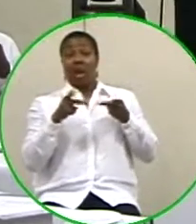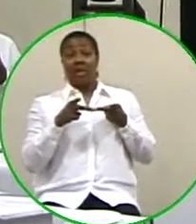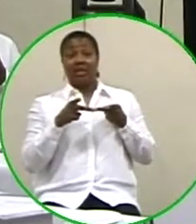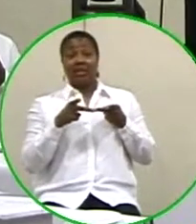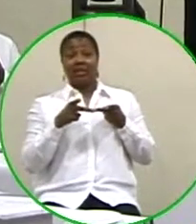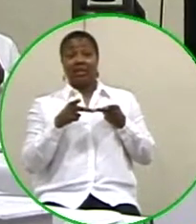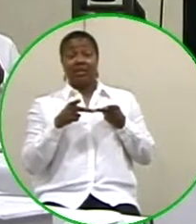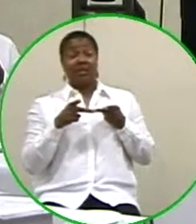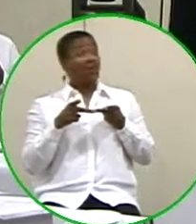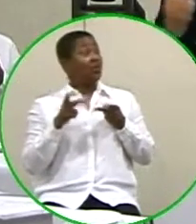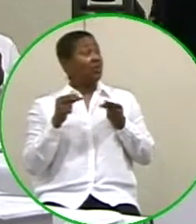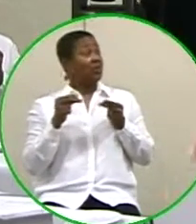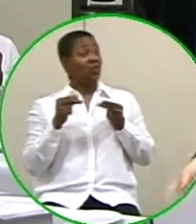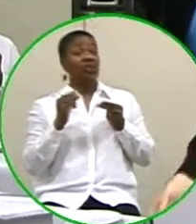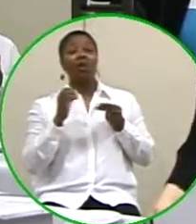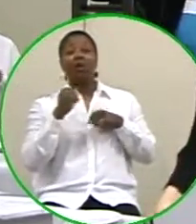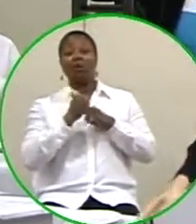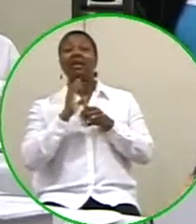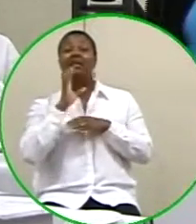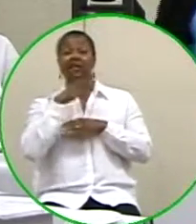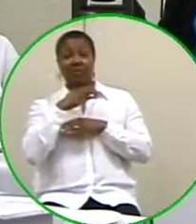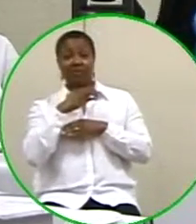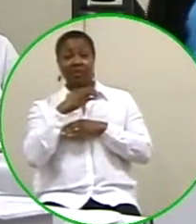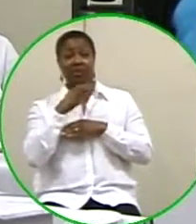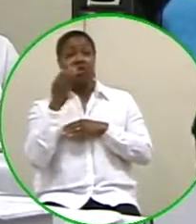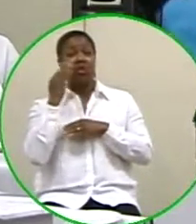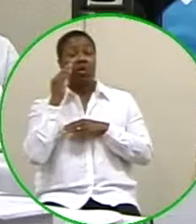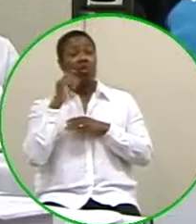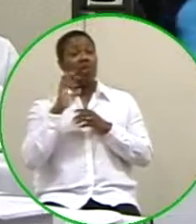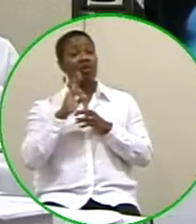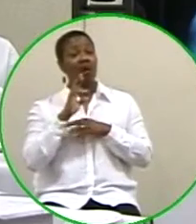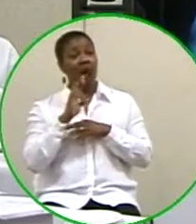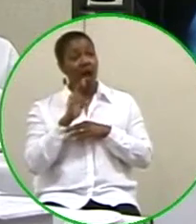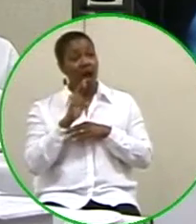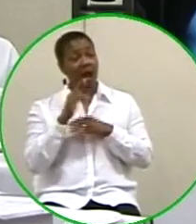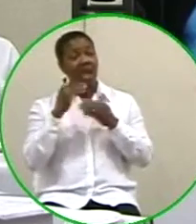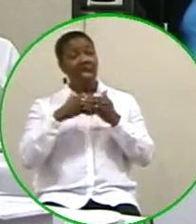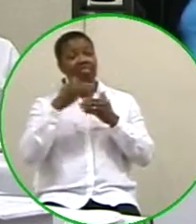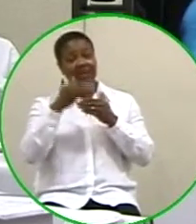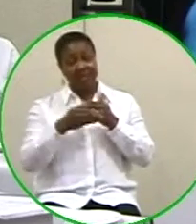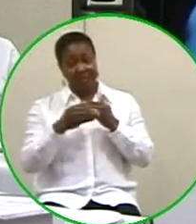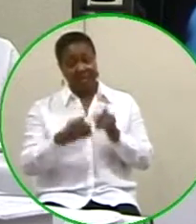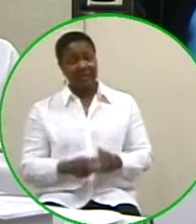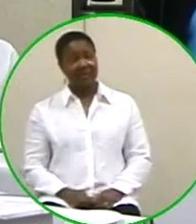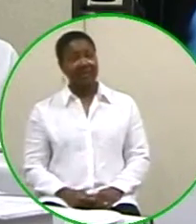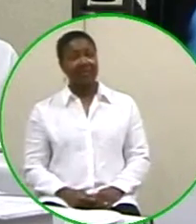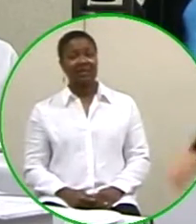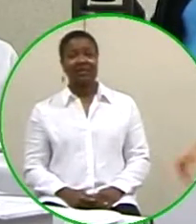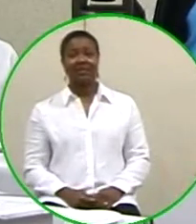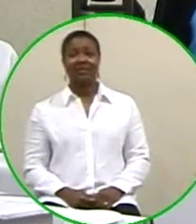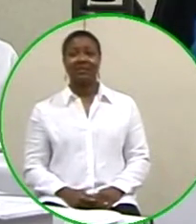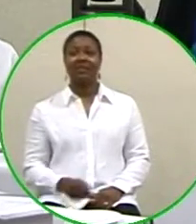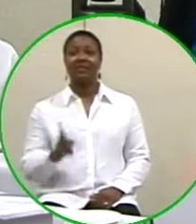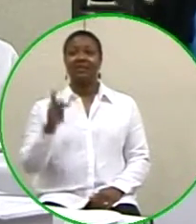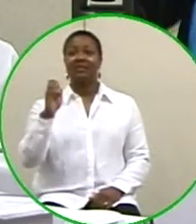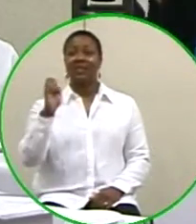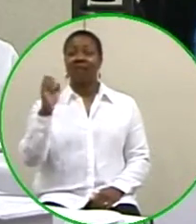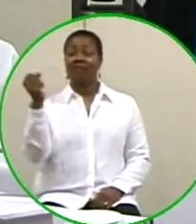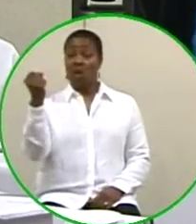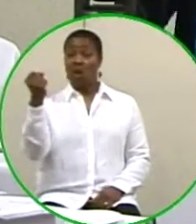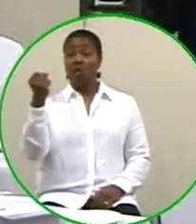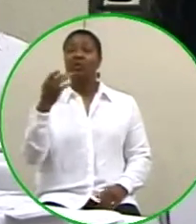make the leap, you make an assumption, recognize where you're at, you pull the lid off and move to the next step. Hold the knife in your favorite